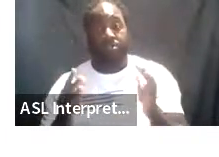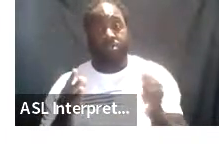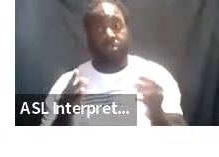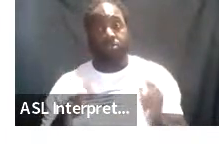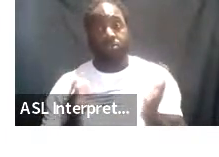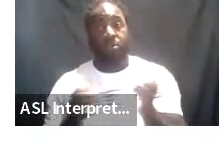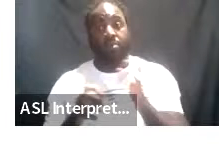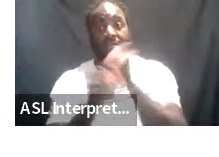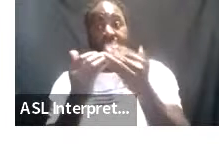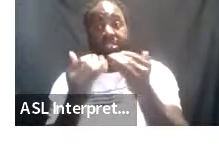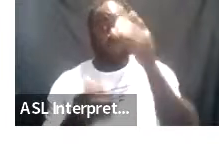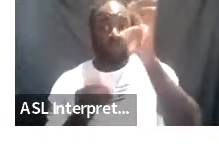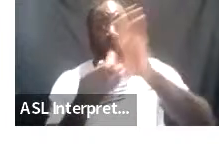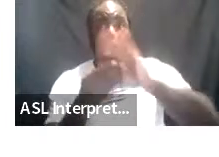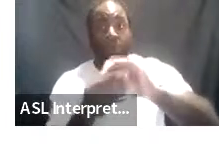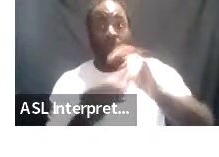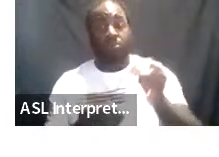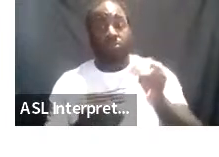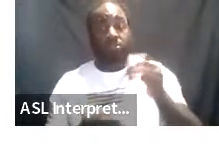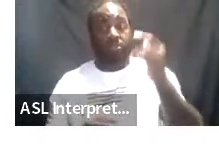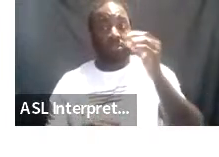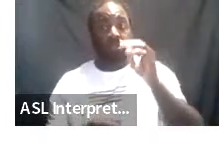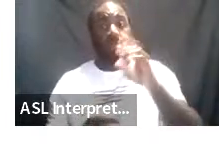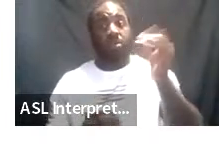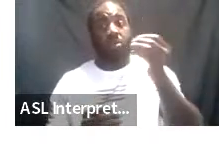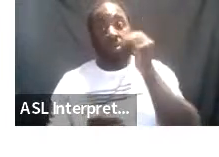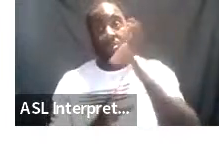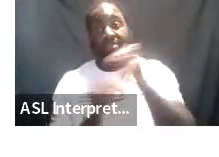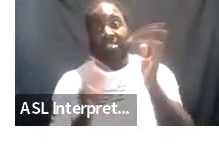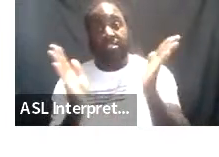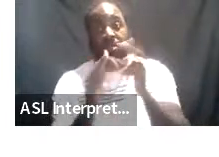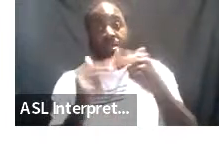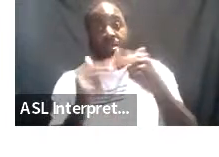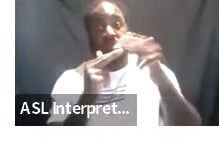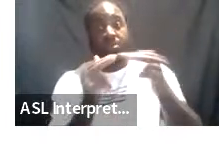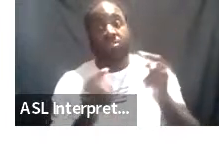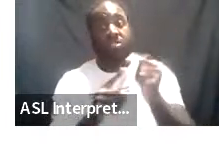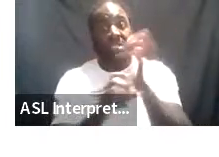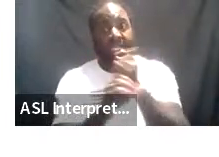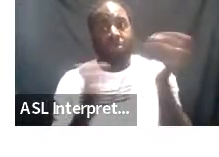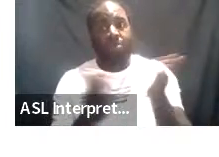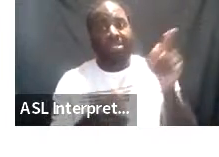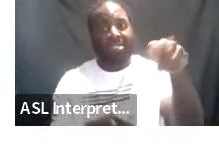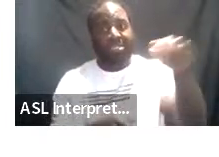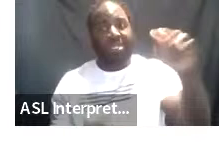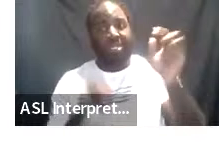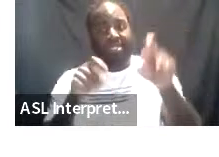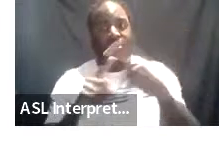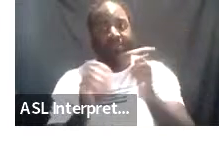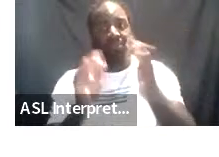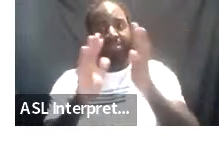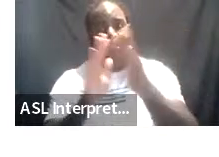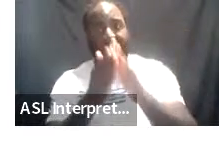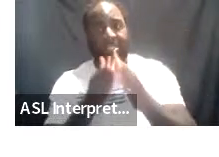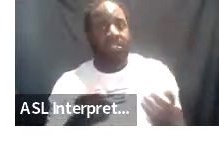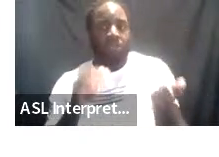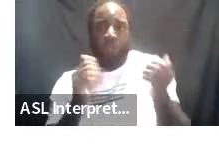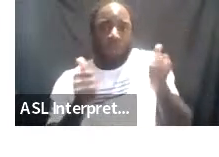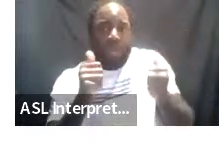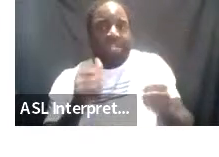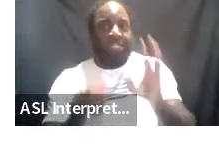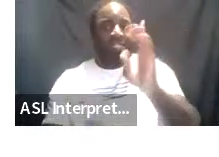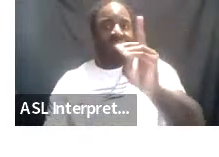easier for owners of homes and small buildings to get what they need from the city, whether that's DCP